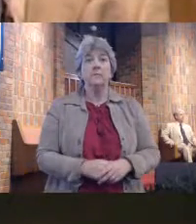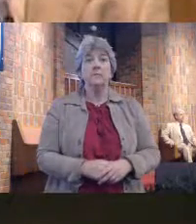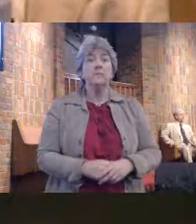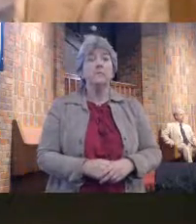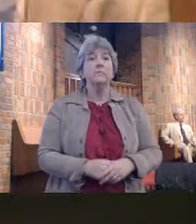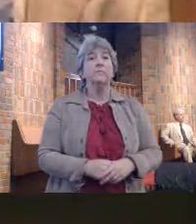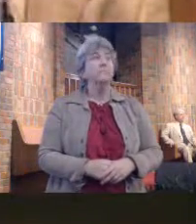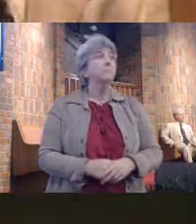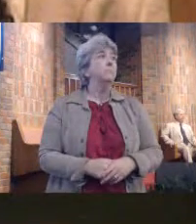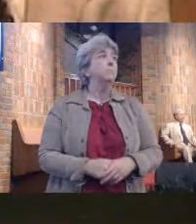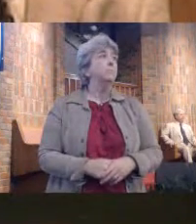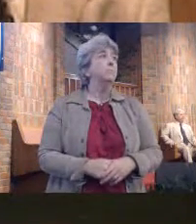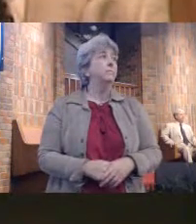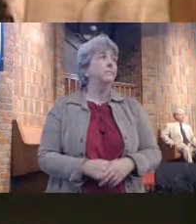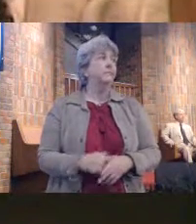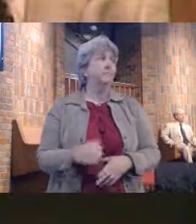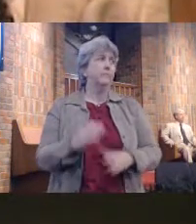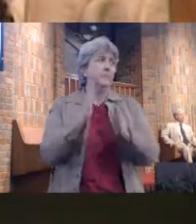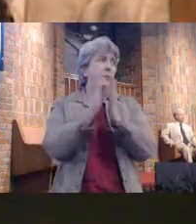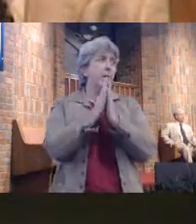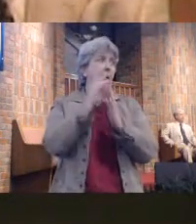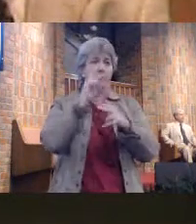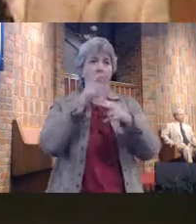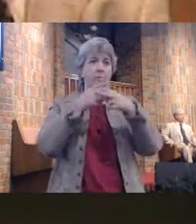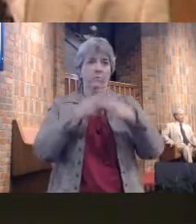let's keep all these in our prayers.